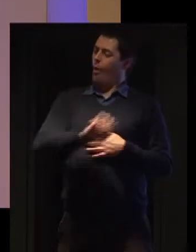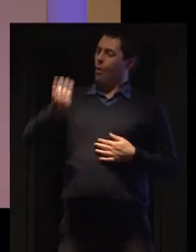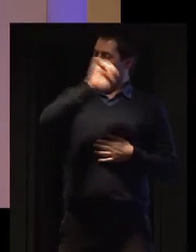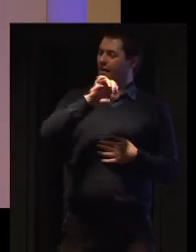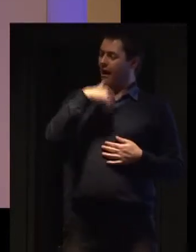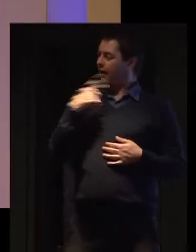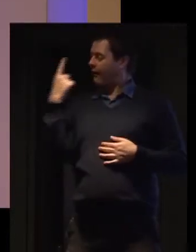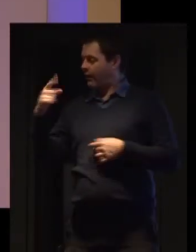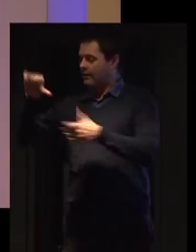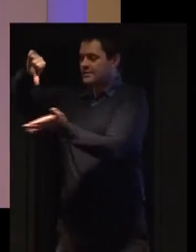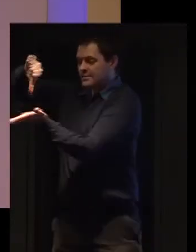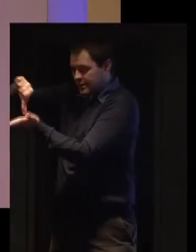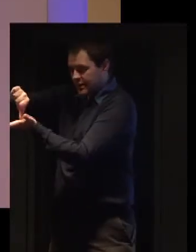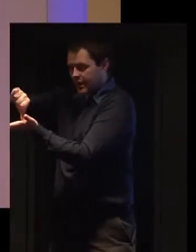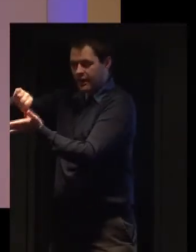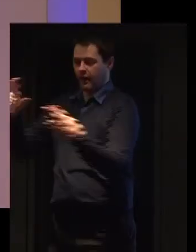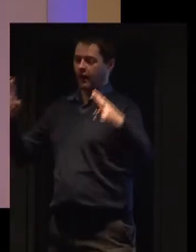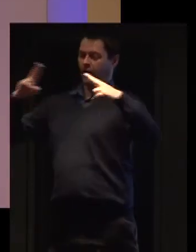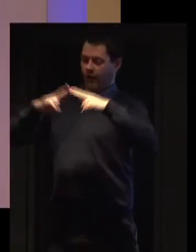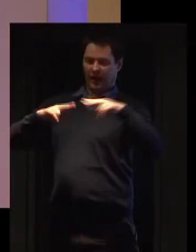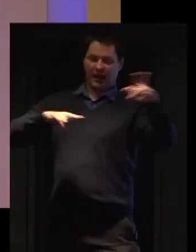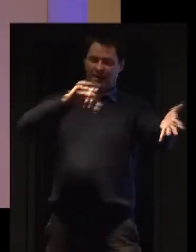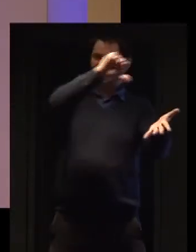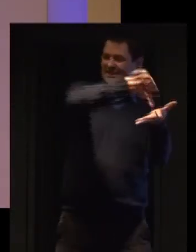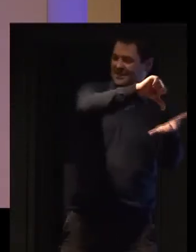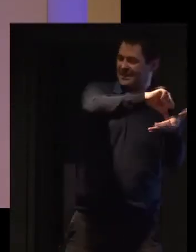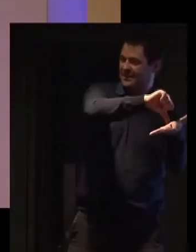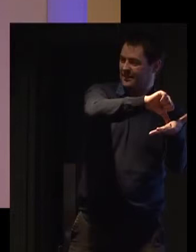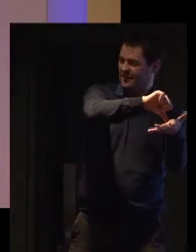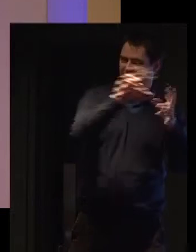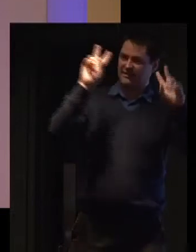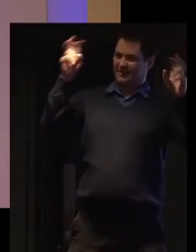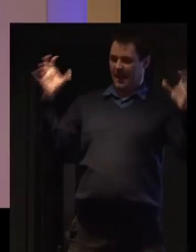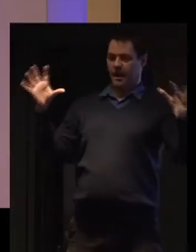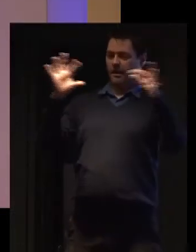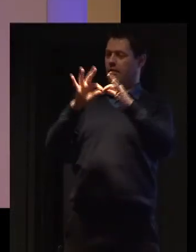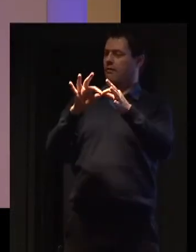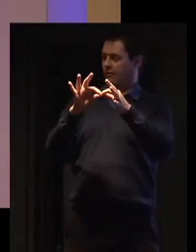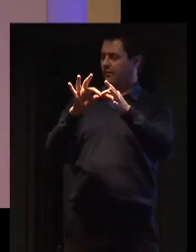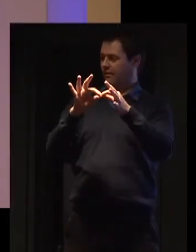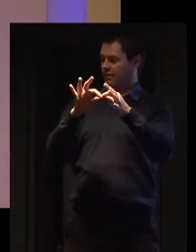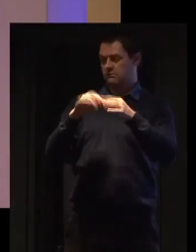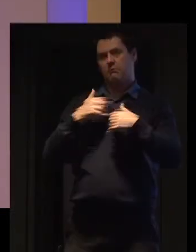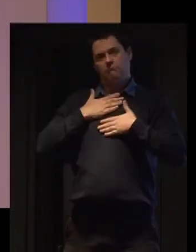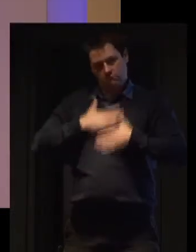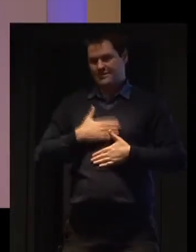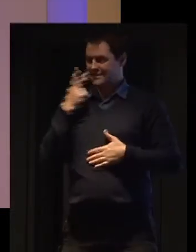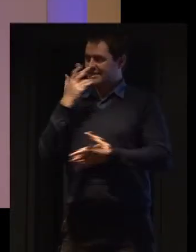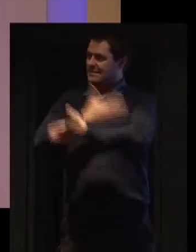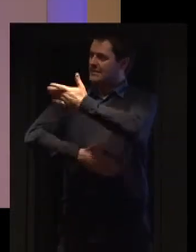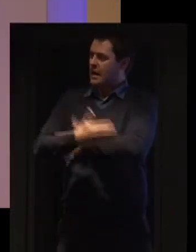twinning, and CAFE would very much like to see DSAs twin with each other, and I'd like to come